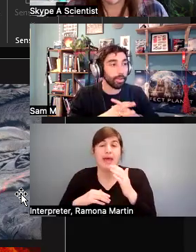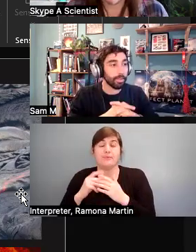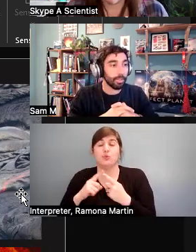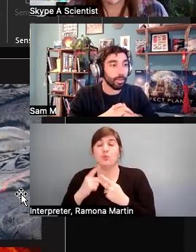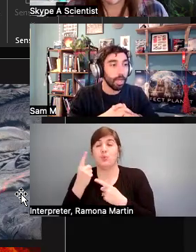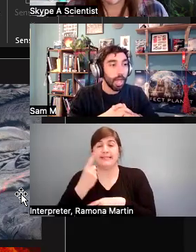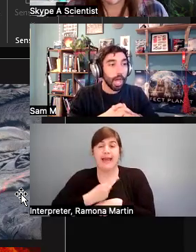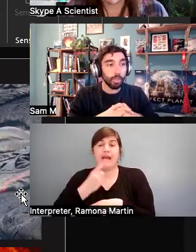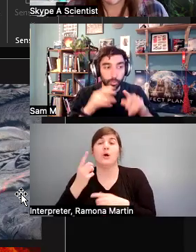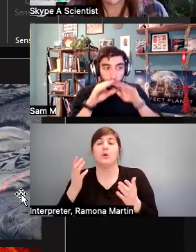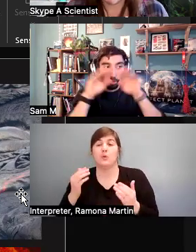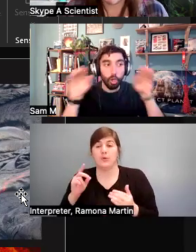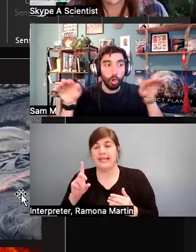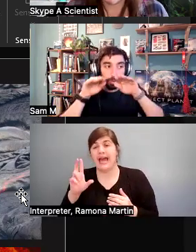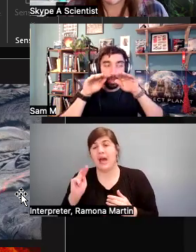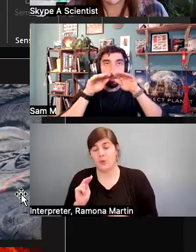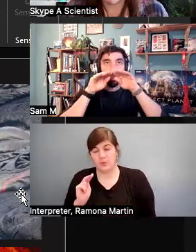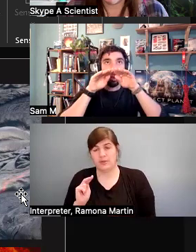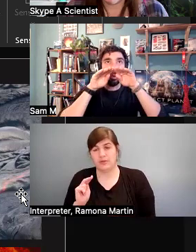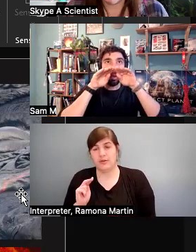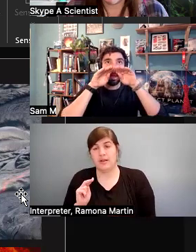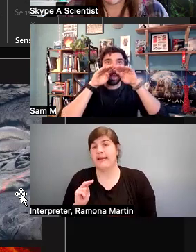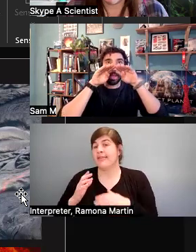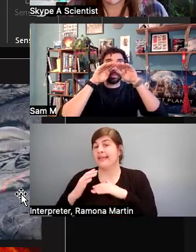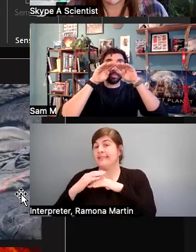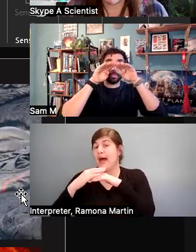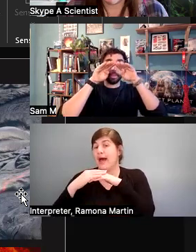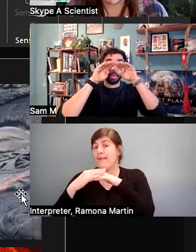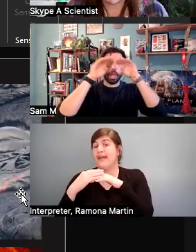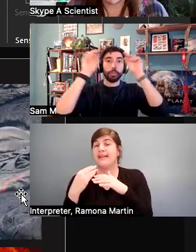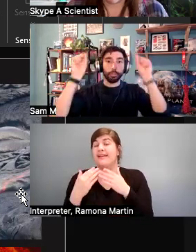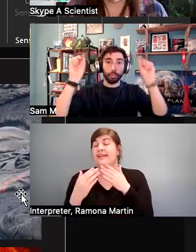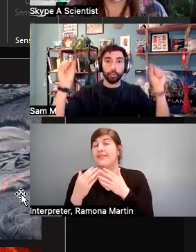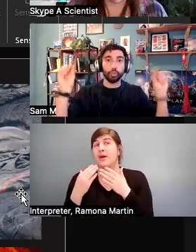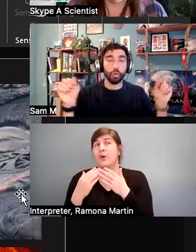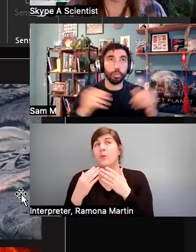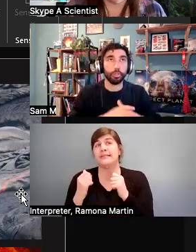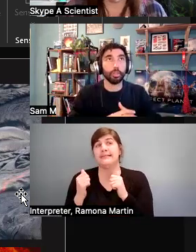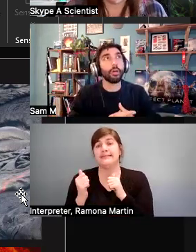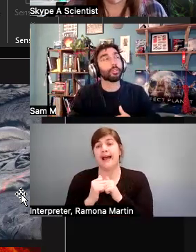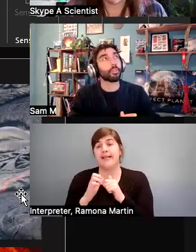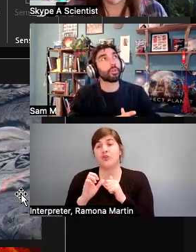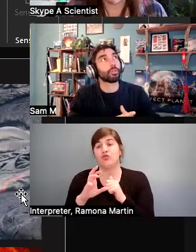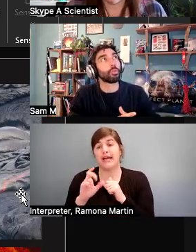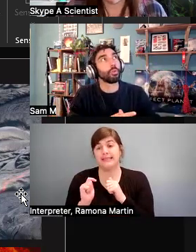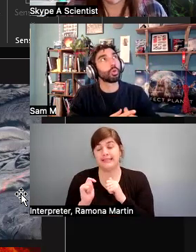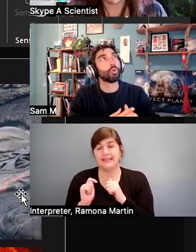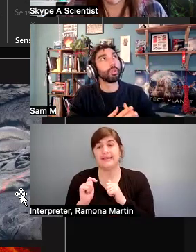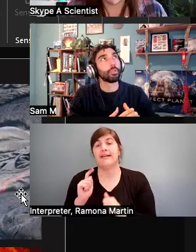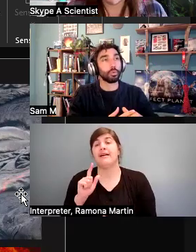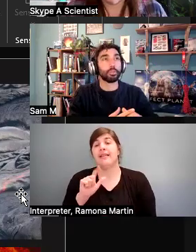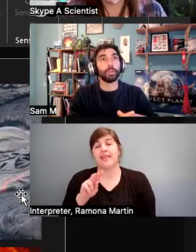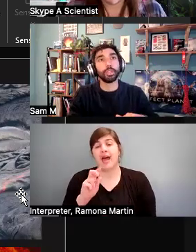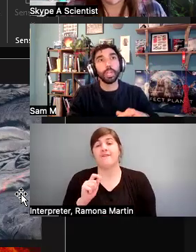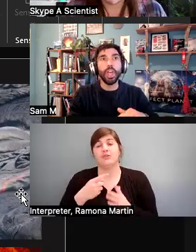down in its center. And so the top, even though it's a solid crust, lava starts to cool